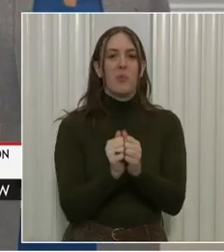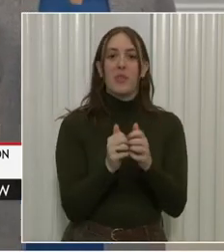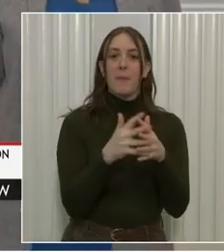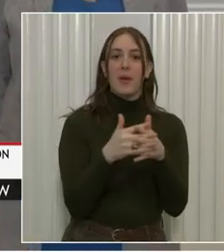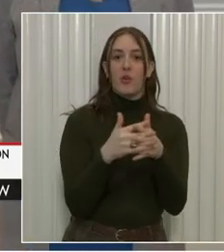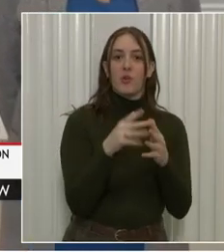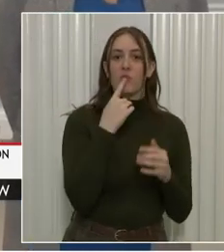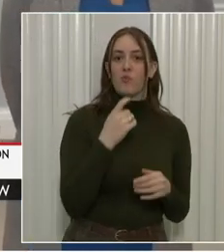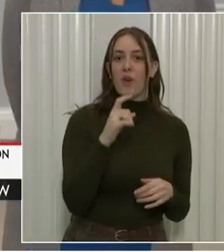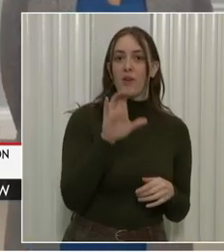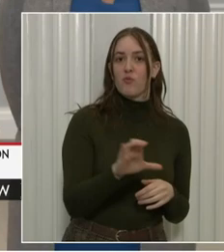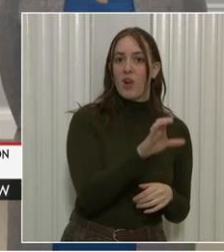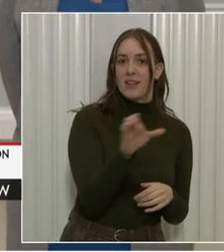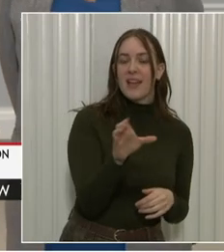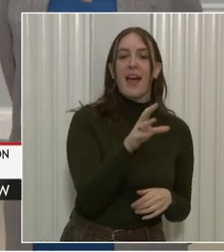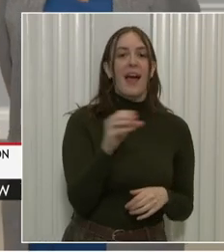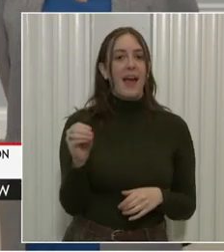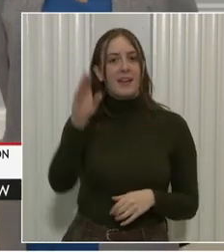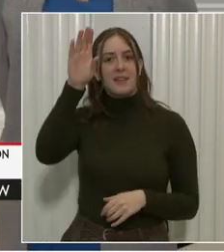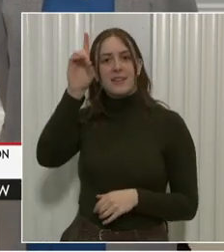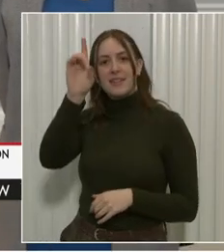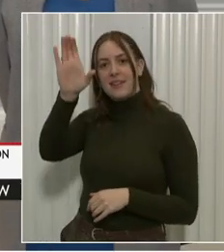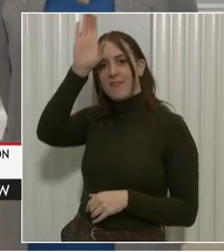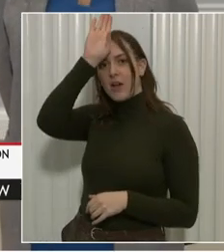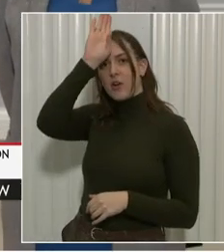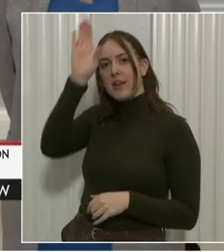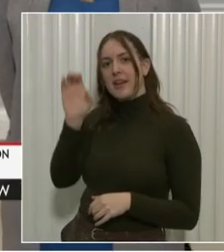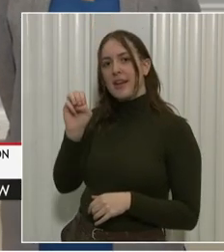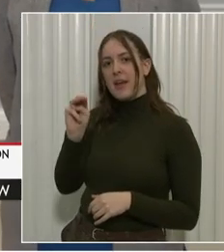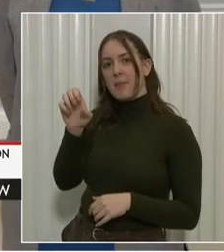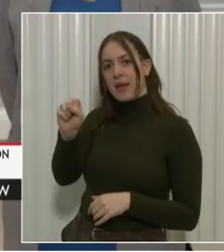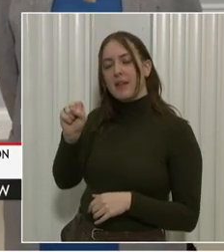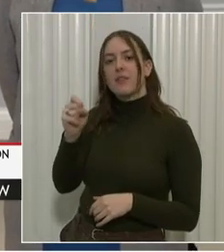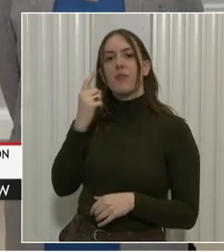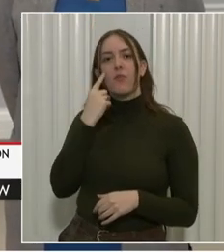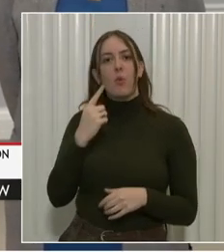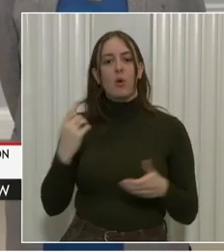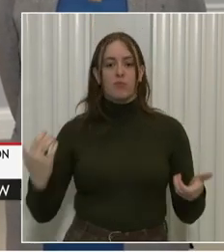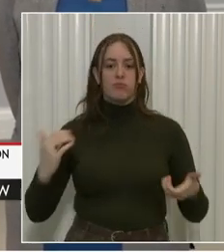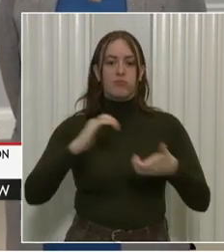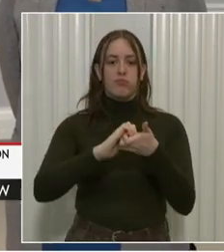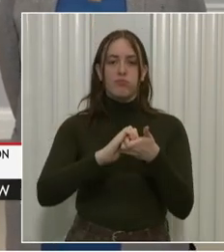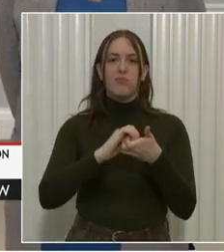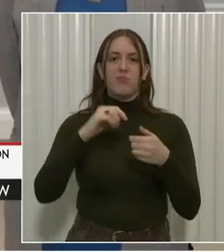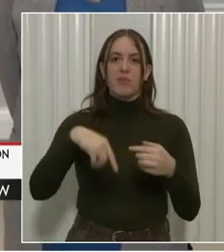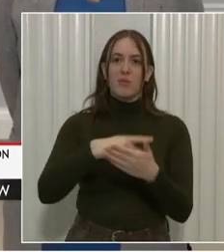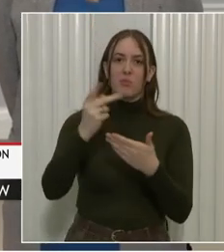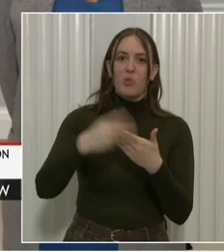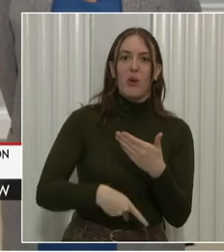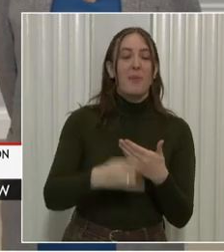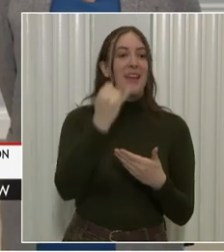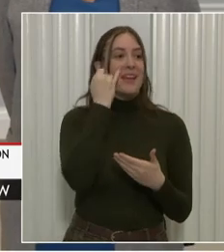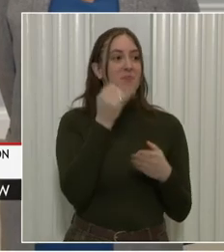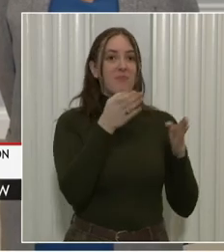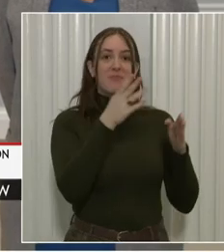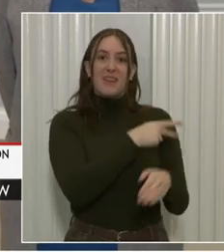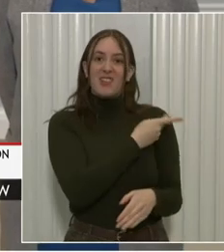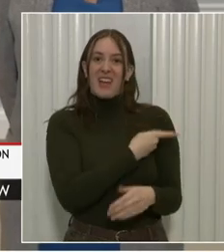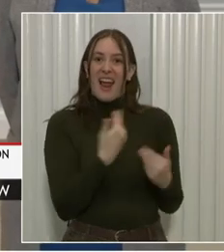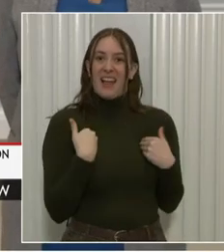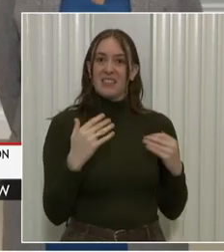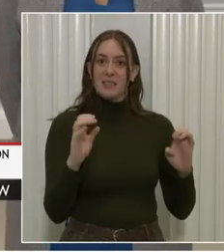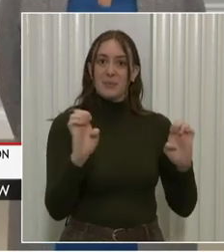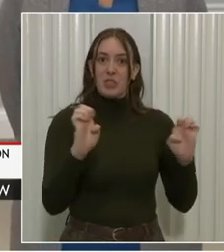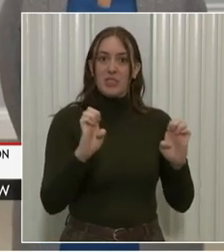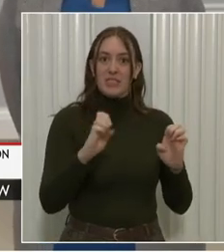and DC Fire and EMS to provide early access to blood products for patients who are experiencing a bleeding emergency. During a